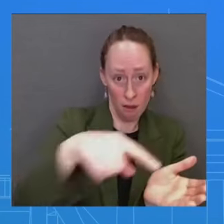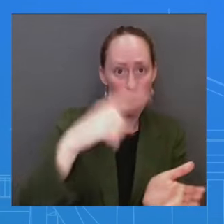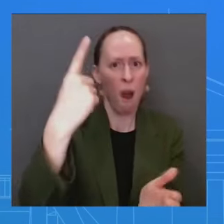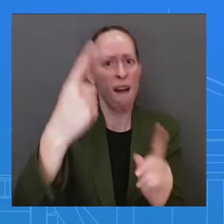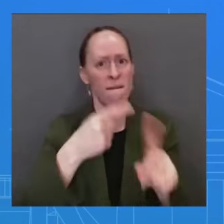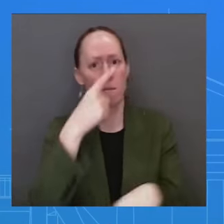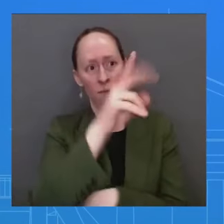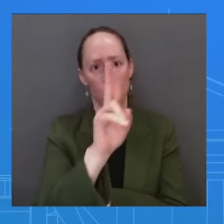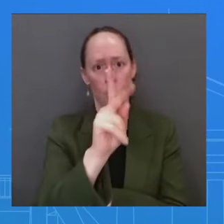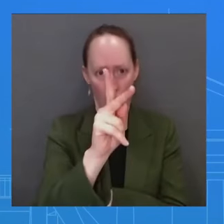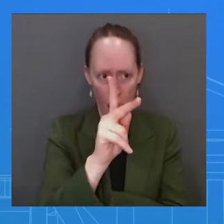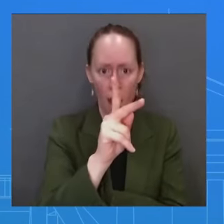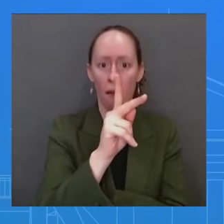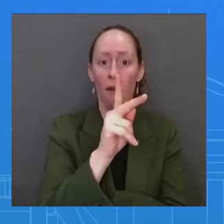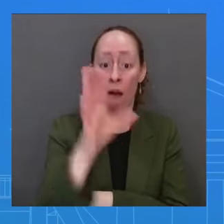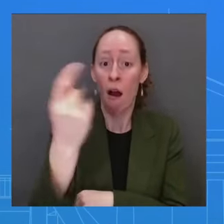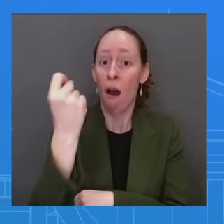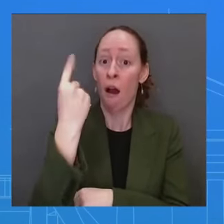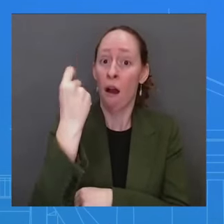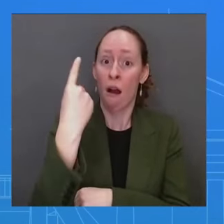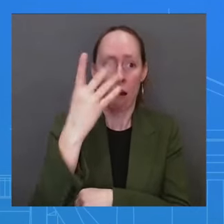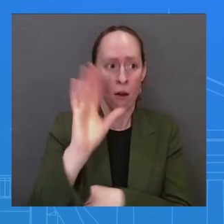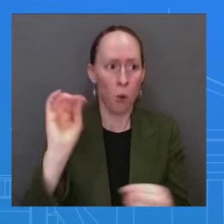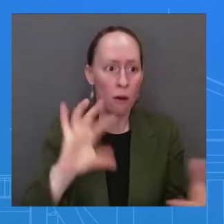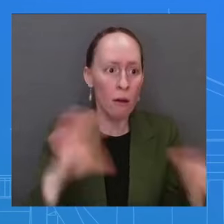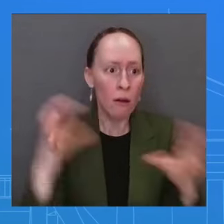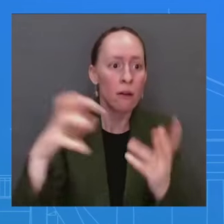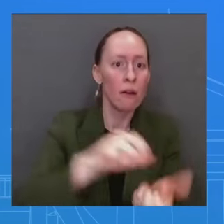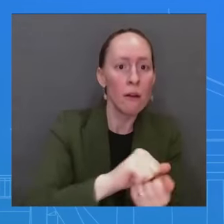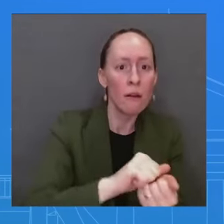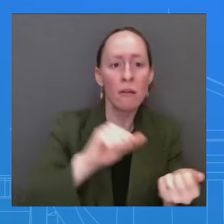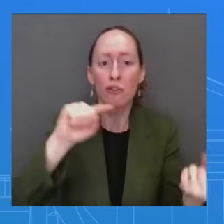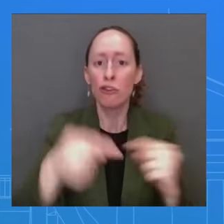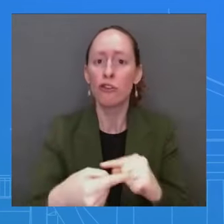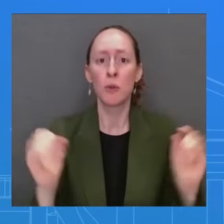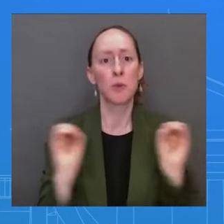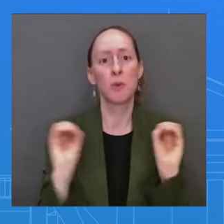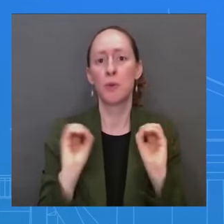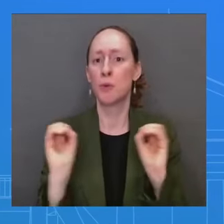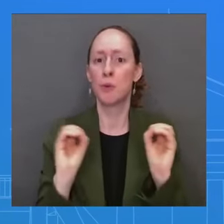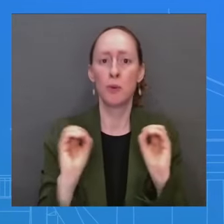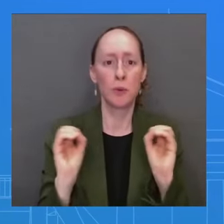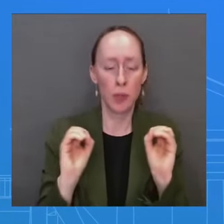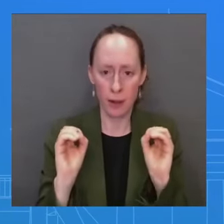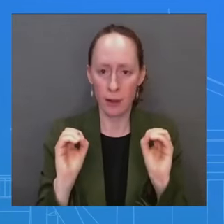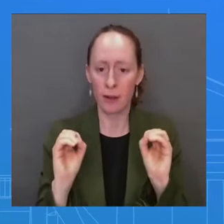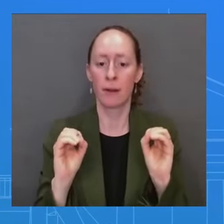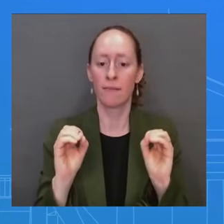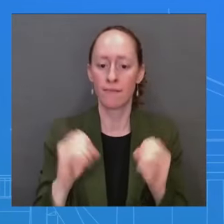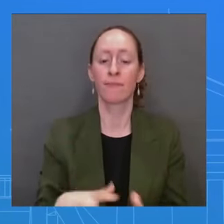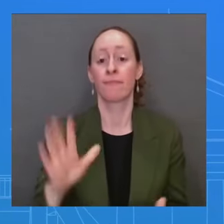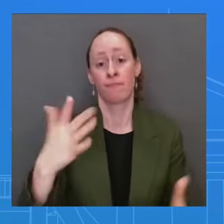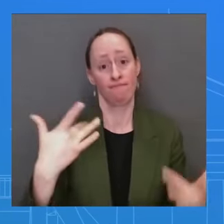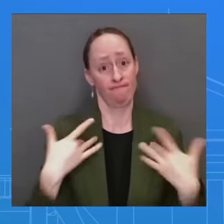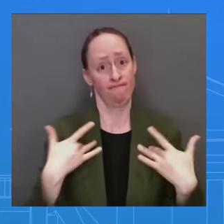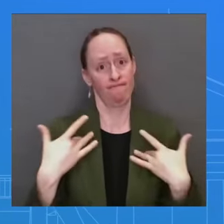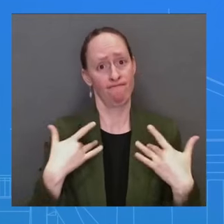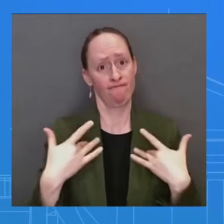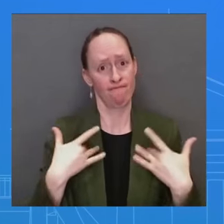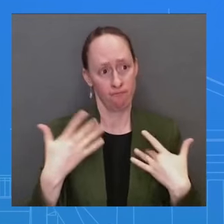injuries and there was no damage reported. But make no mistake, at the time, U.S.